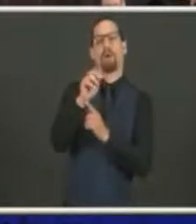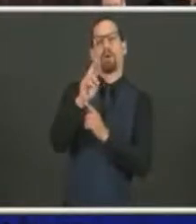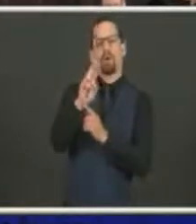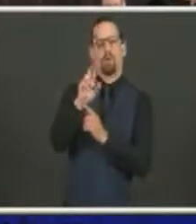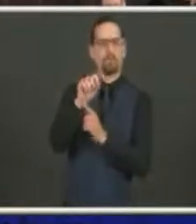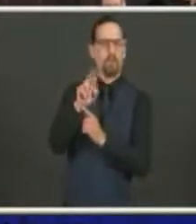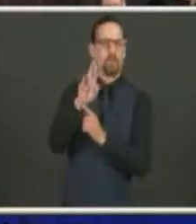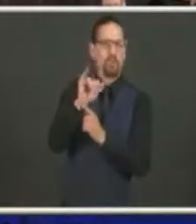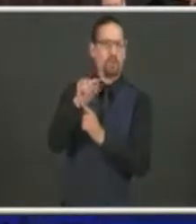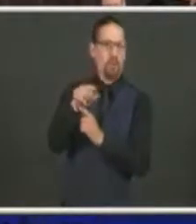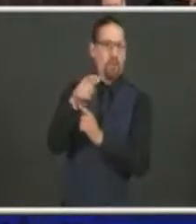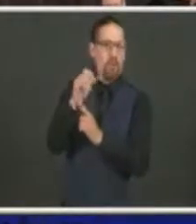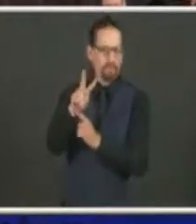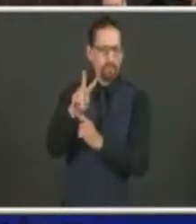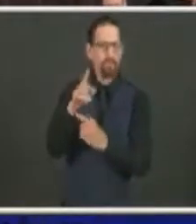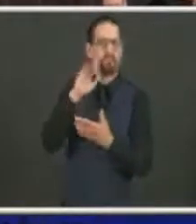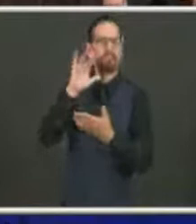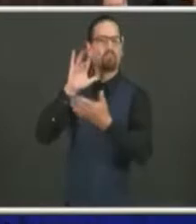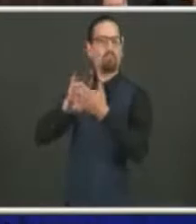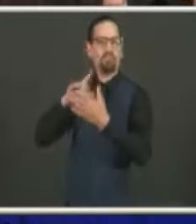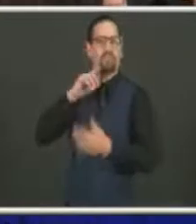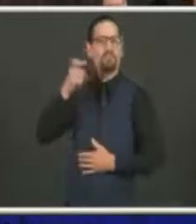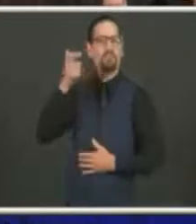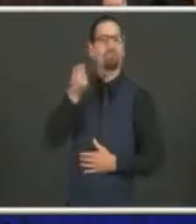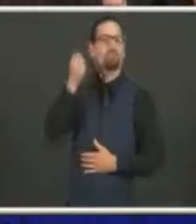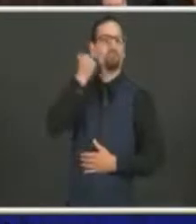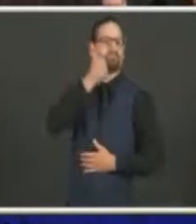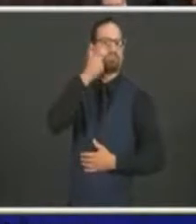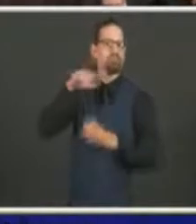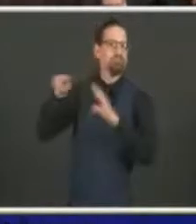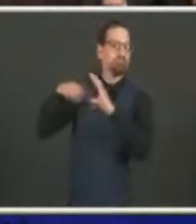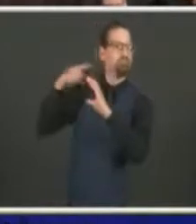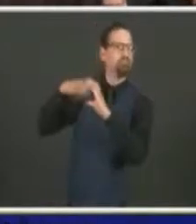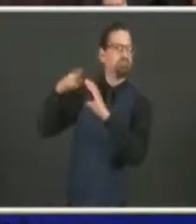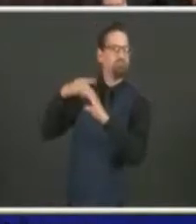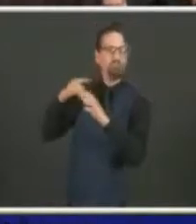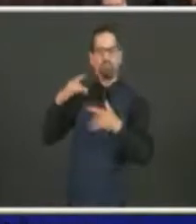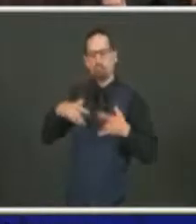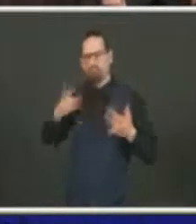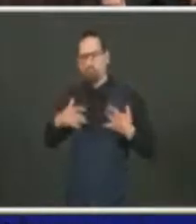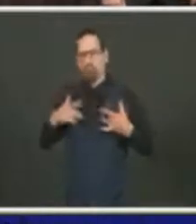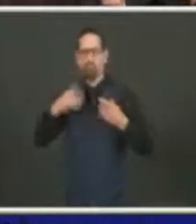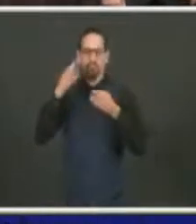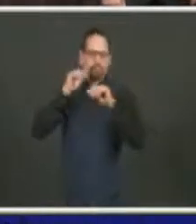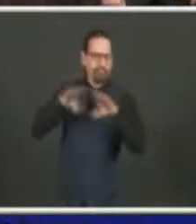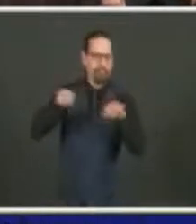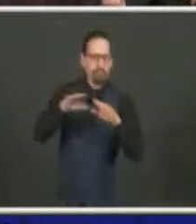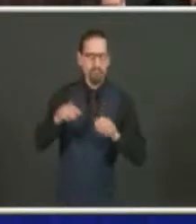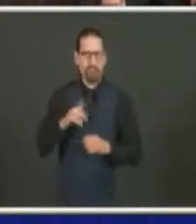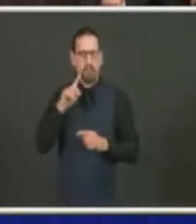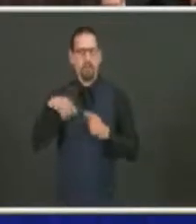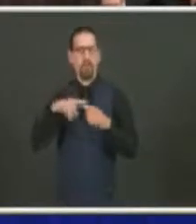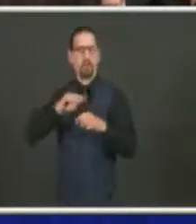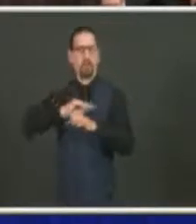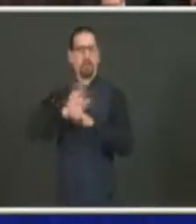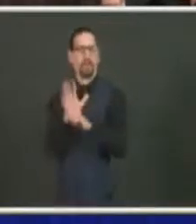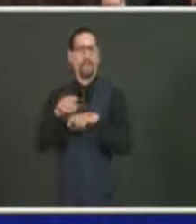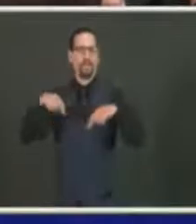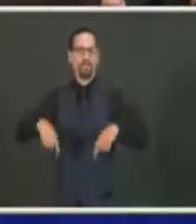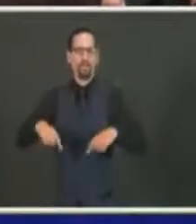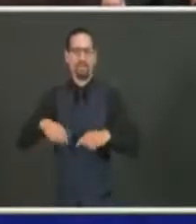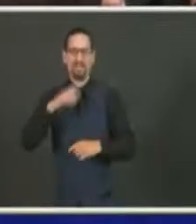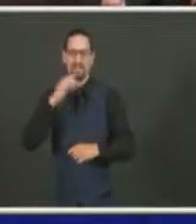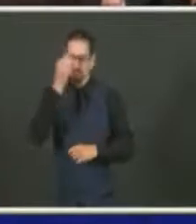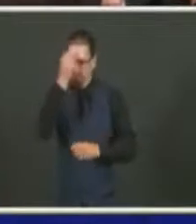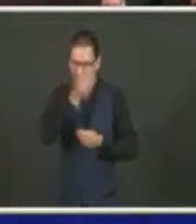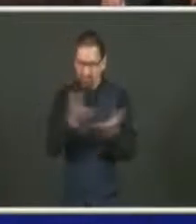governor.ri.gov, and sign up for the daily email updates. This virus is still with us. You can